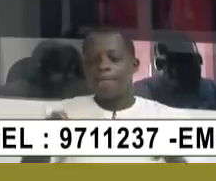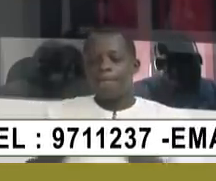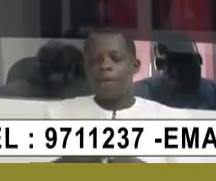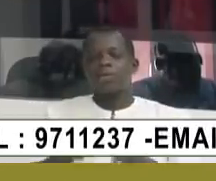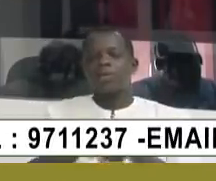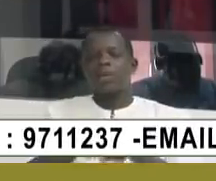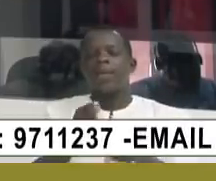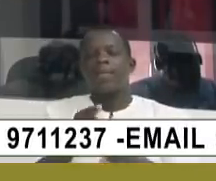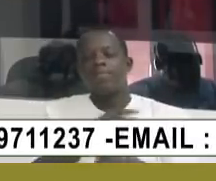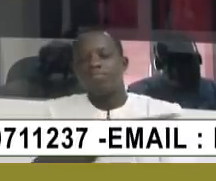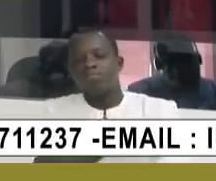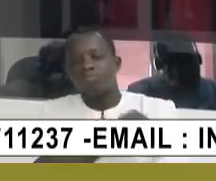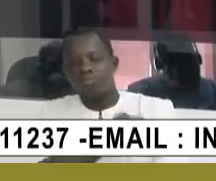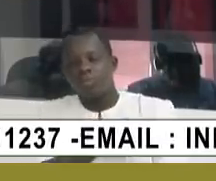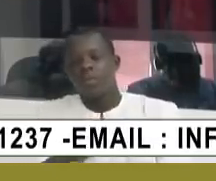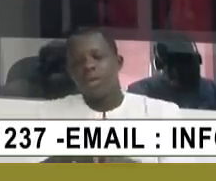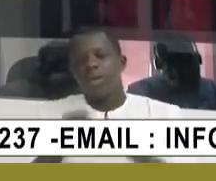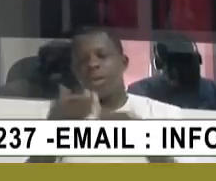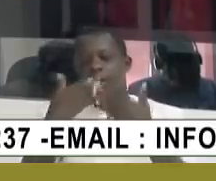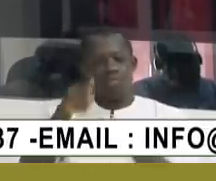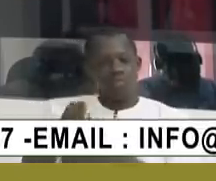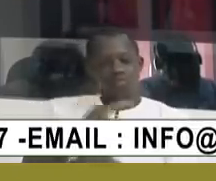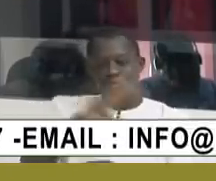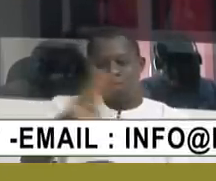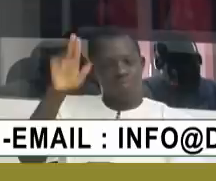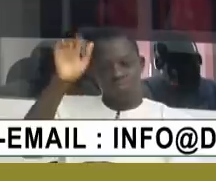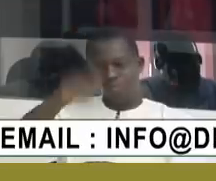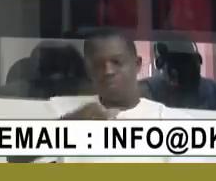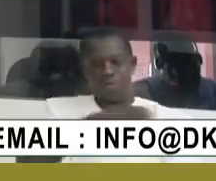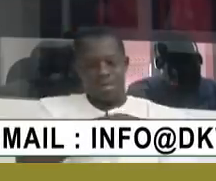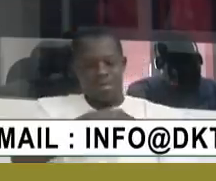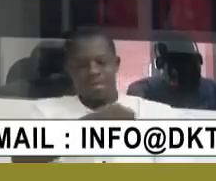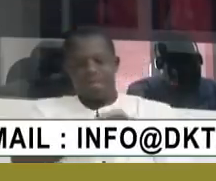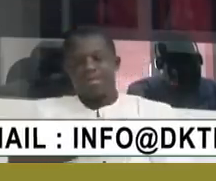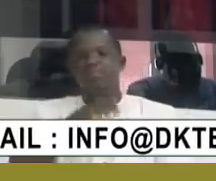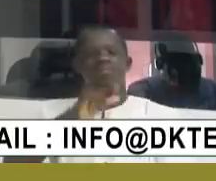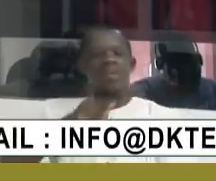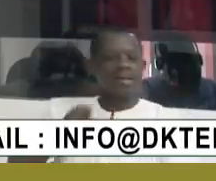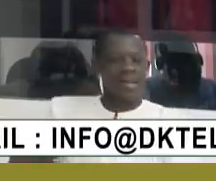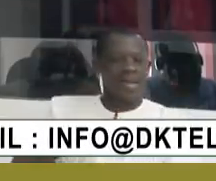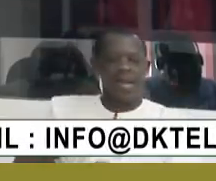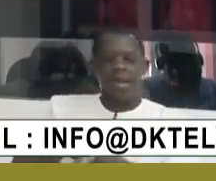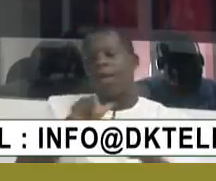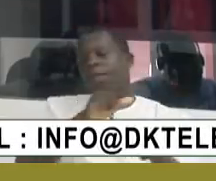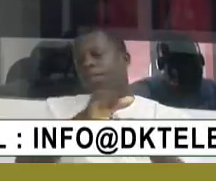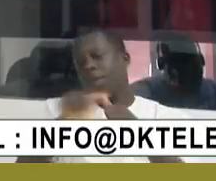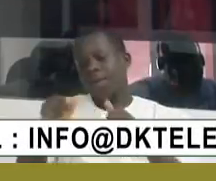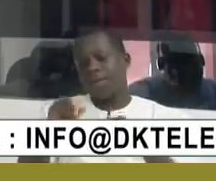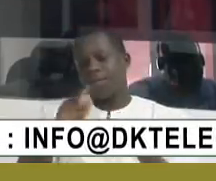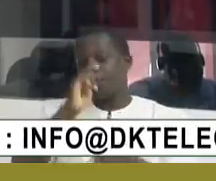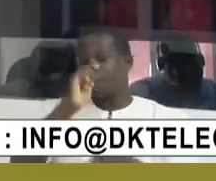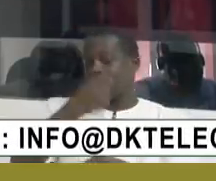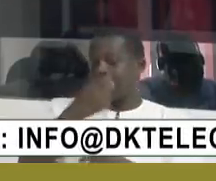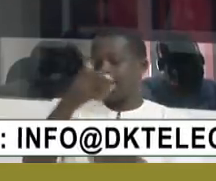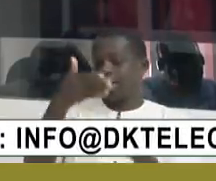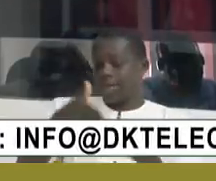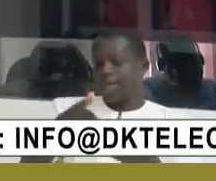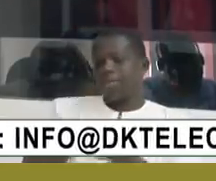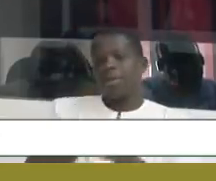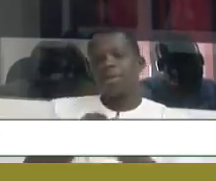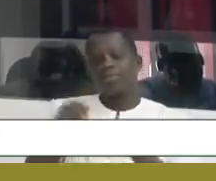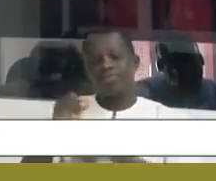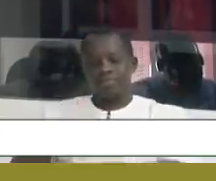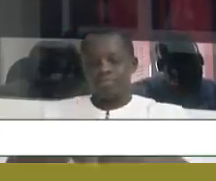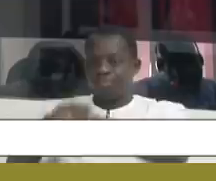and they tell them, 'You cannot treat this man here. He is dying in our hands. Take him.' That is how I